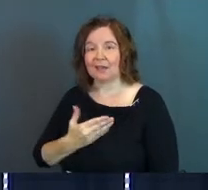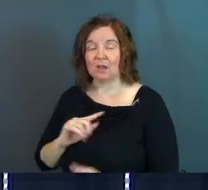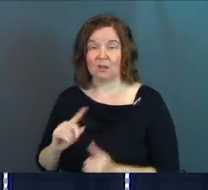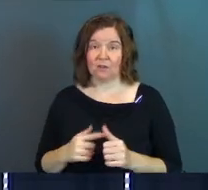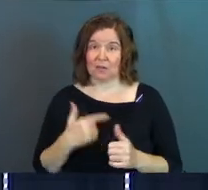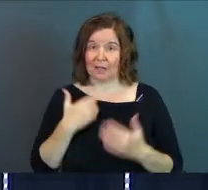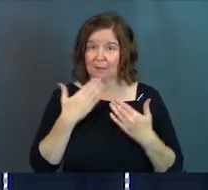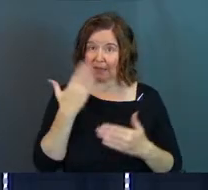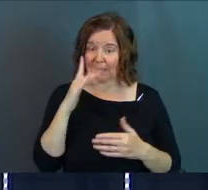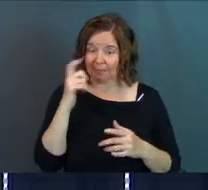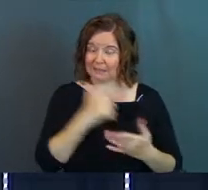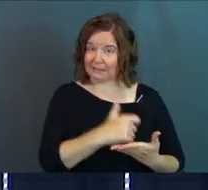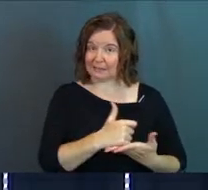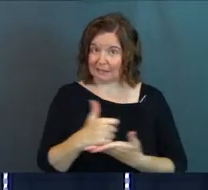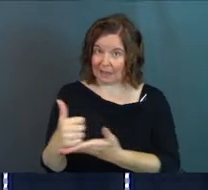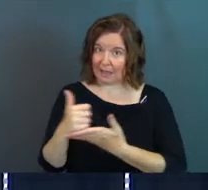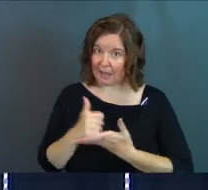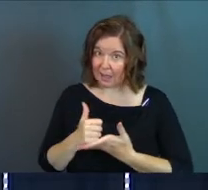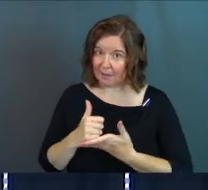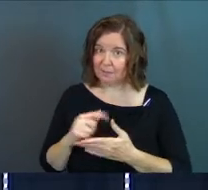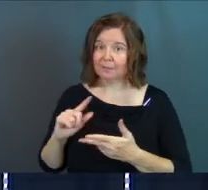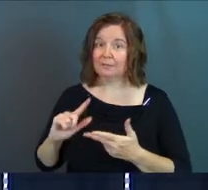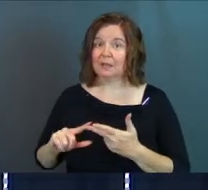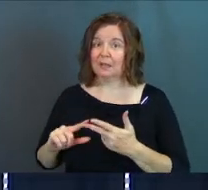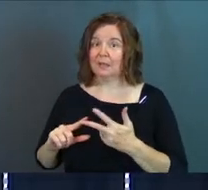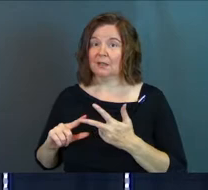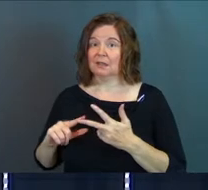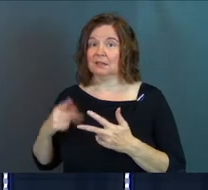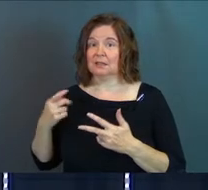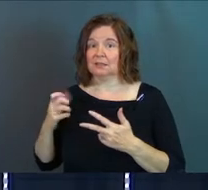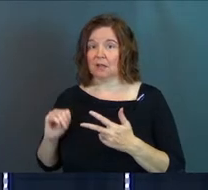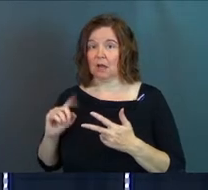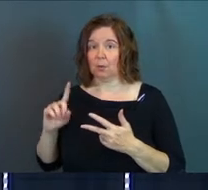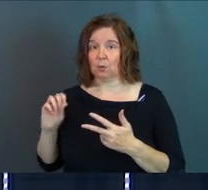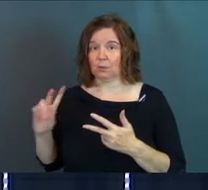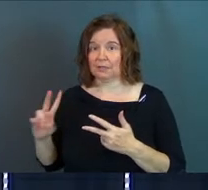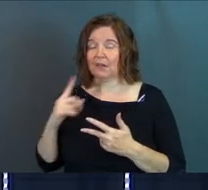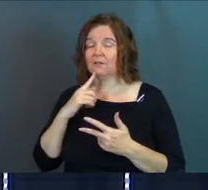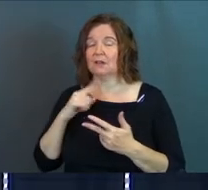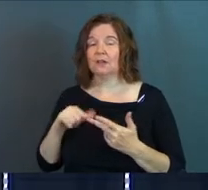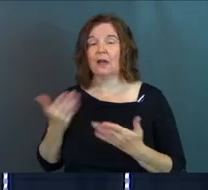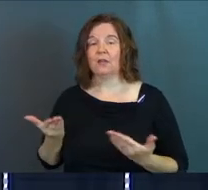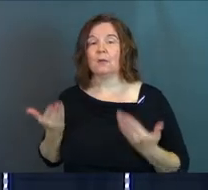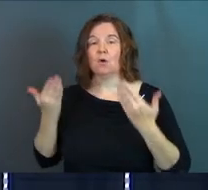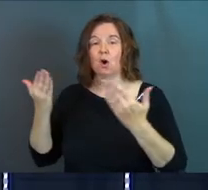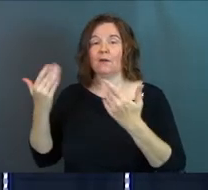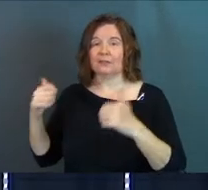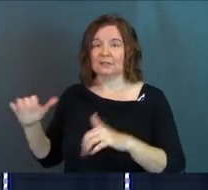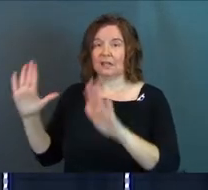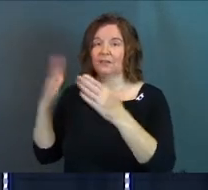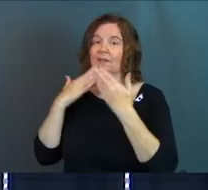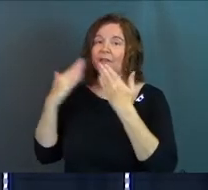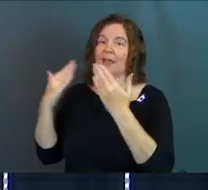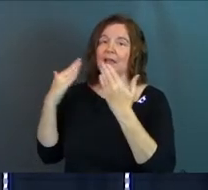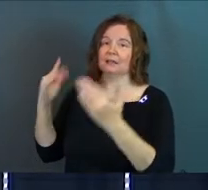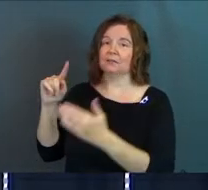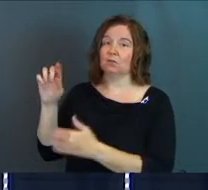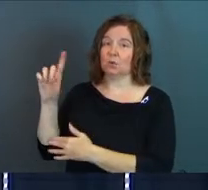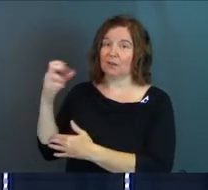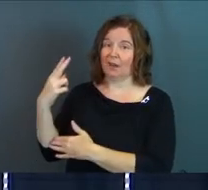I'm thanking God because he helped me. And then the third one, Psalm 107, let them offer sacrifices of thanksgiving,